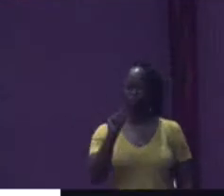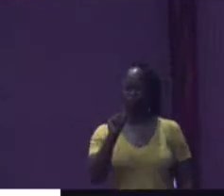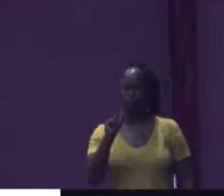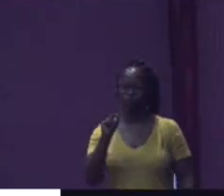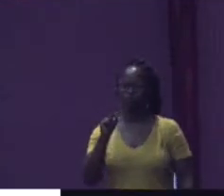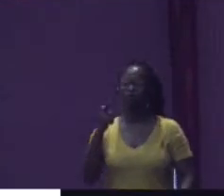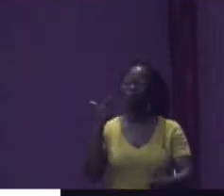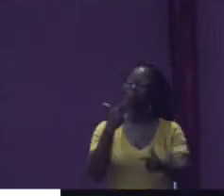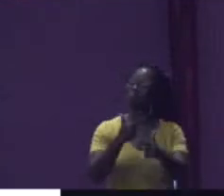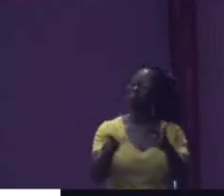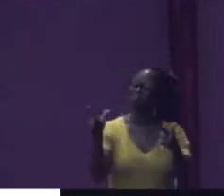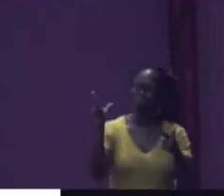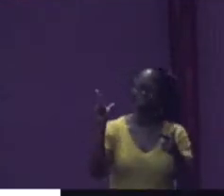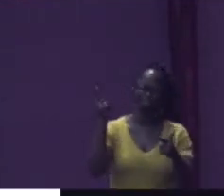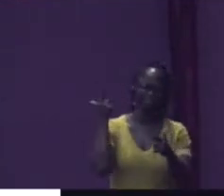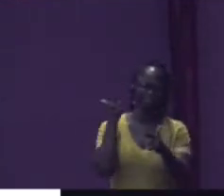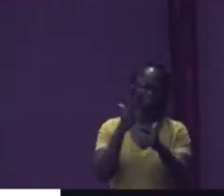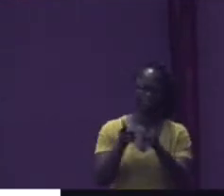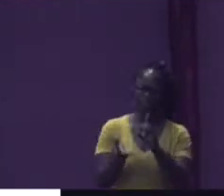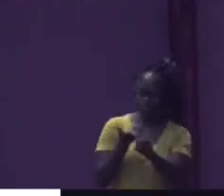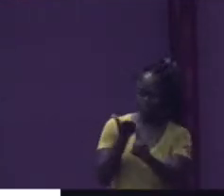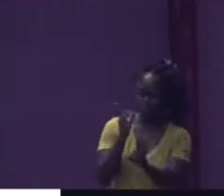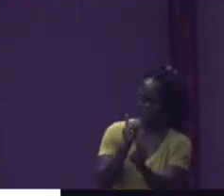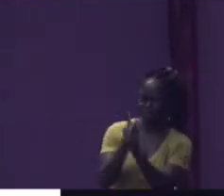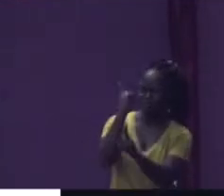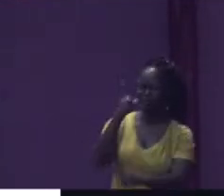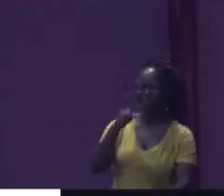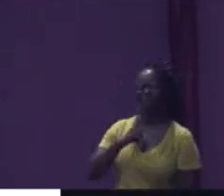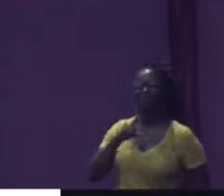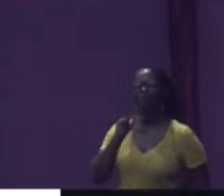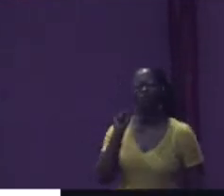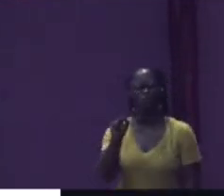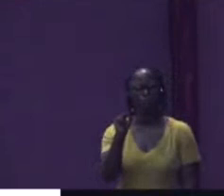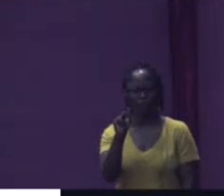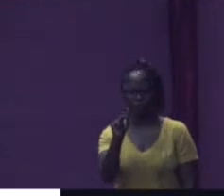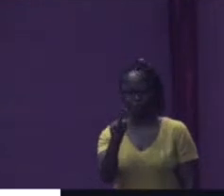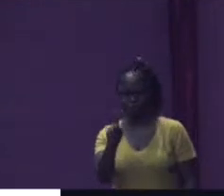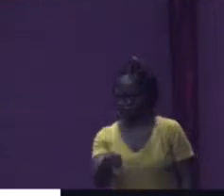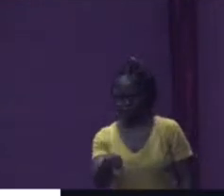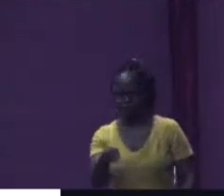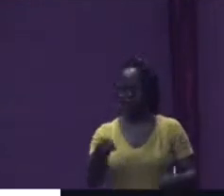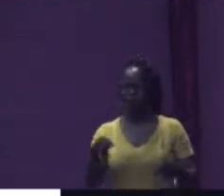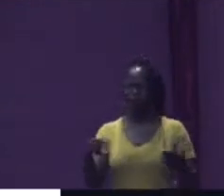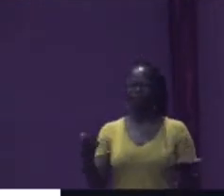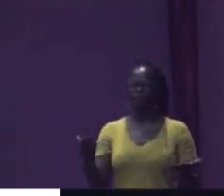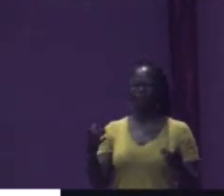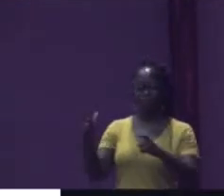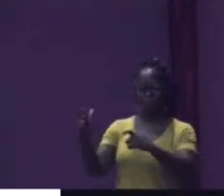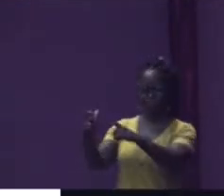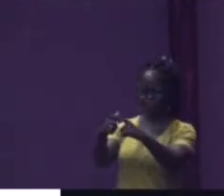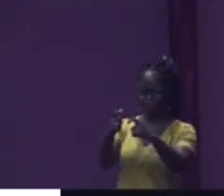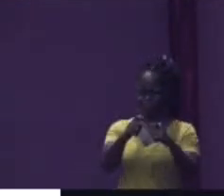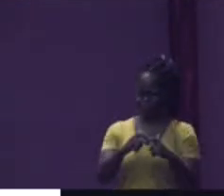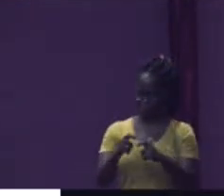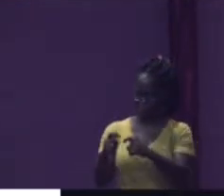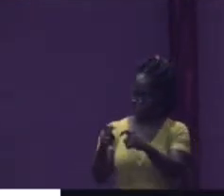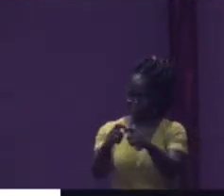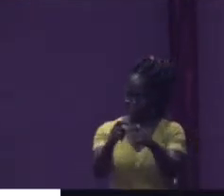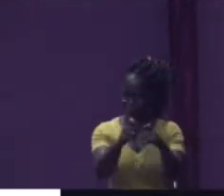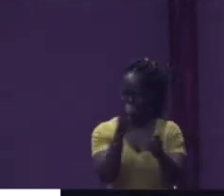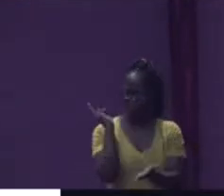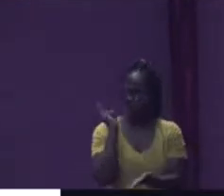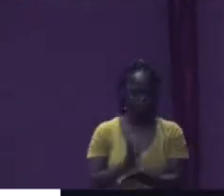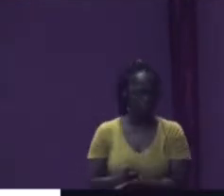problems that the midwives face is that the doctors are constantly telling them, do